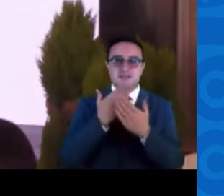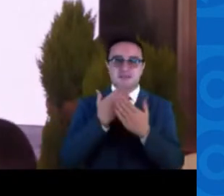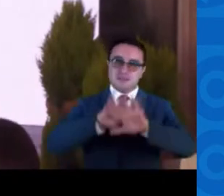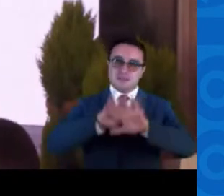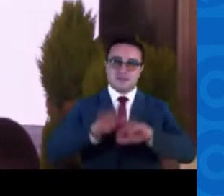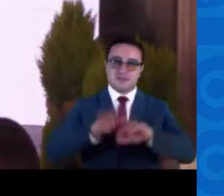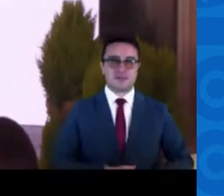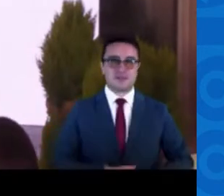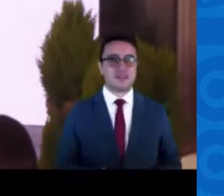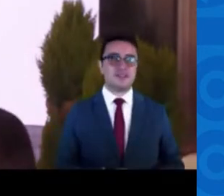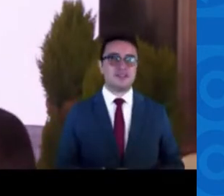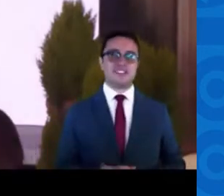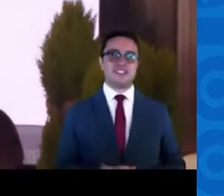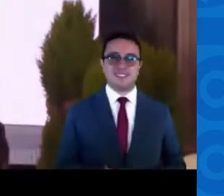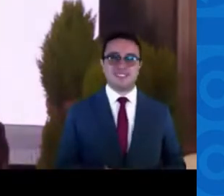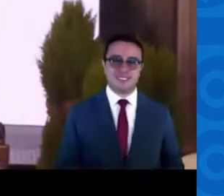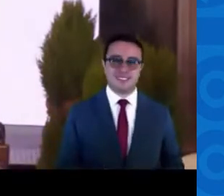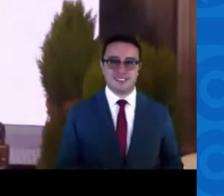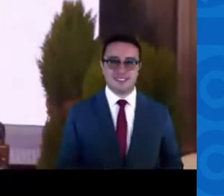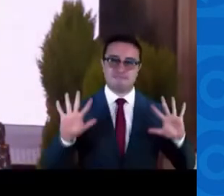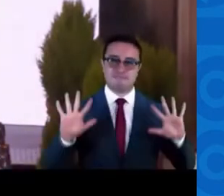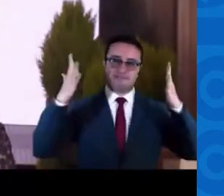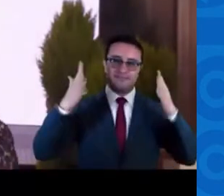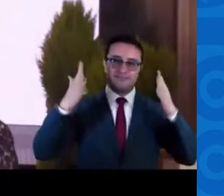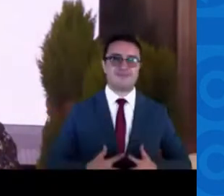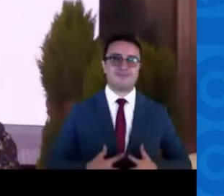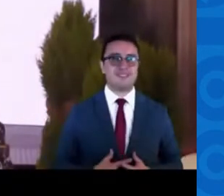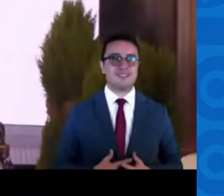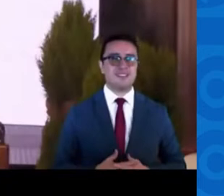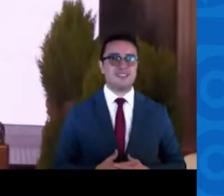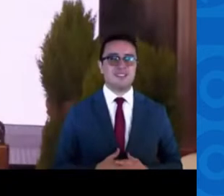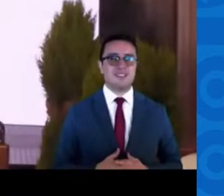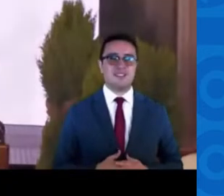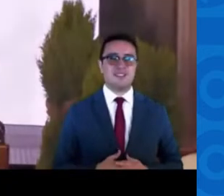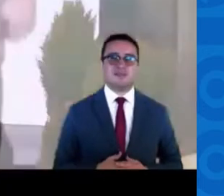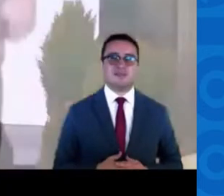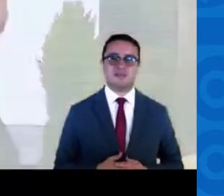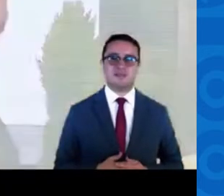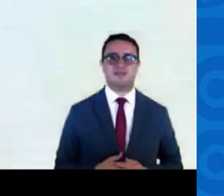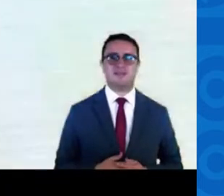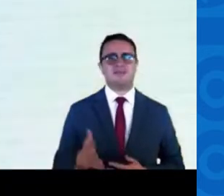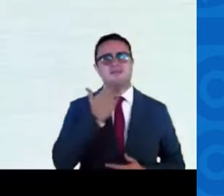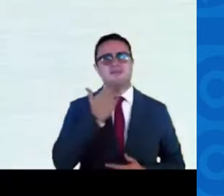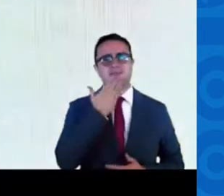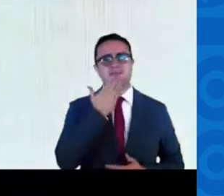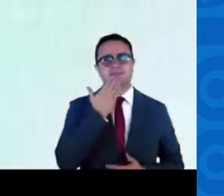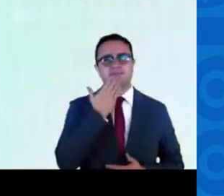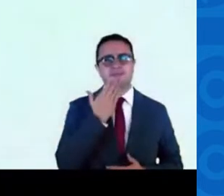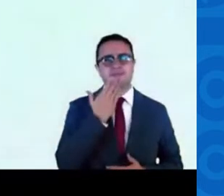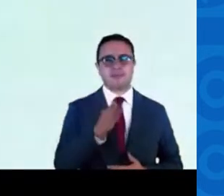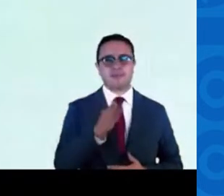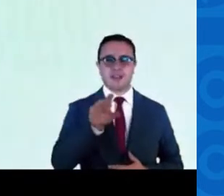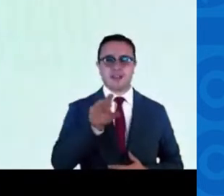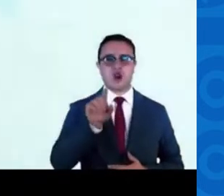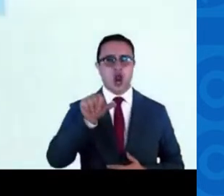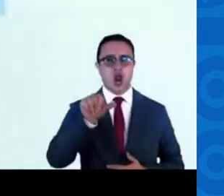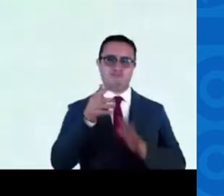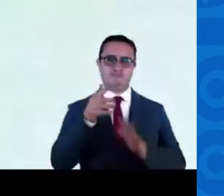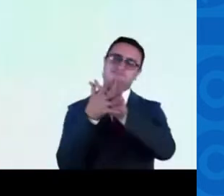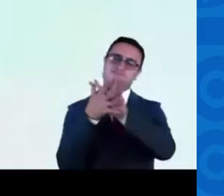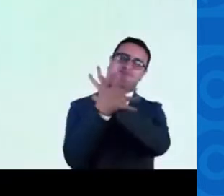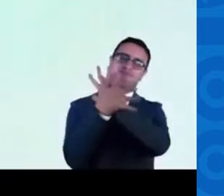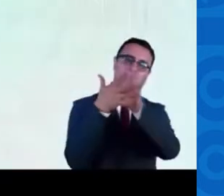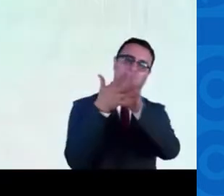We are working towards the same together, and we will surely. Muchísimas gracias, Lola, por.